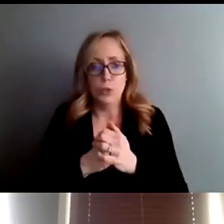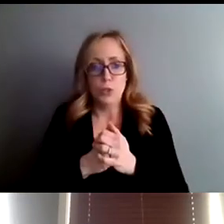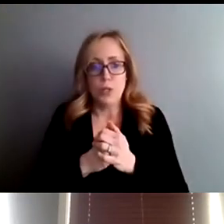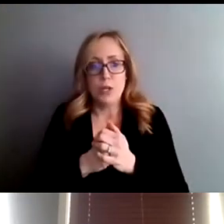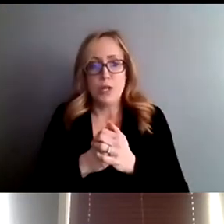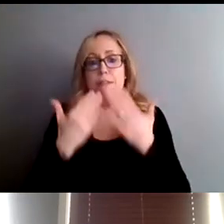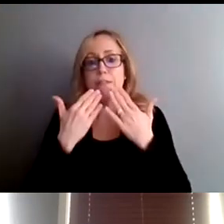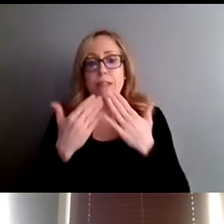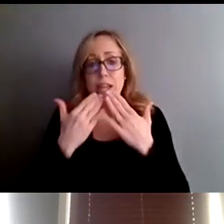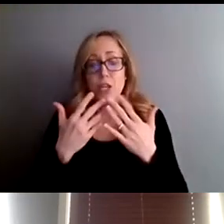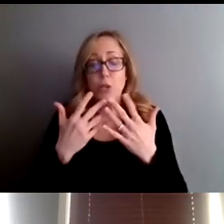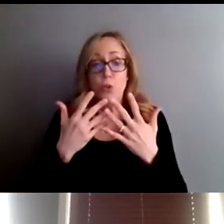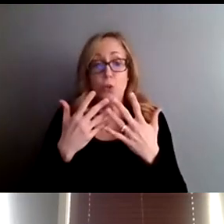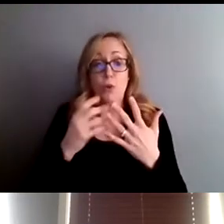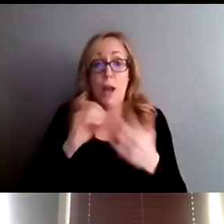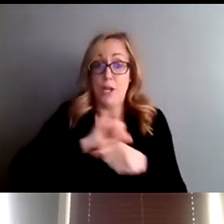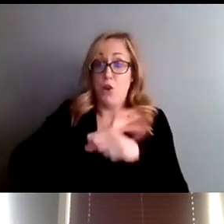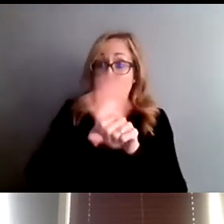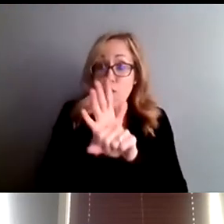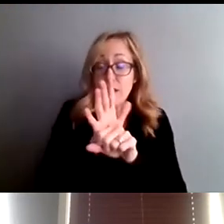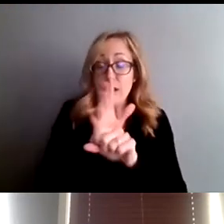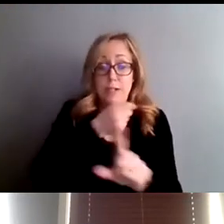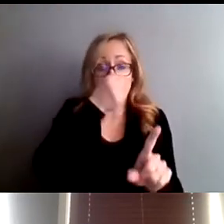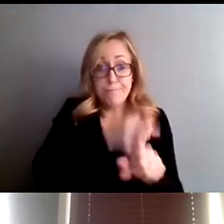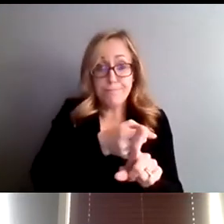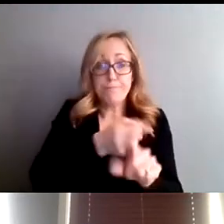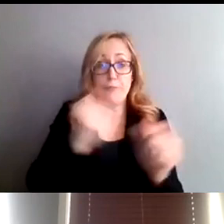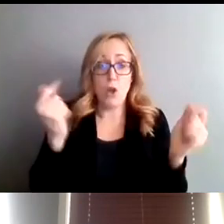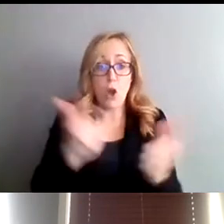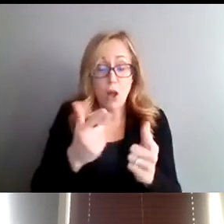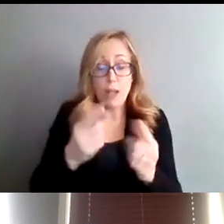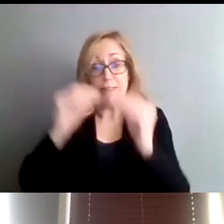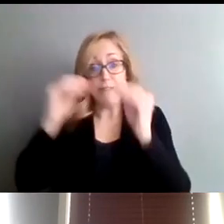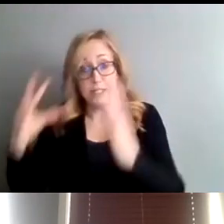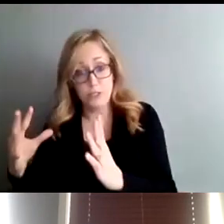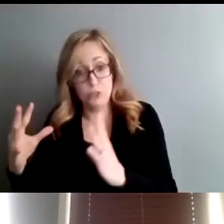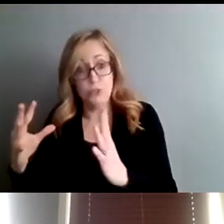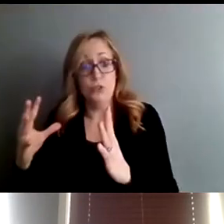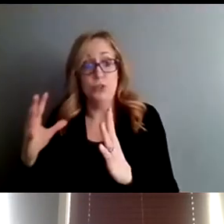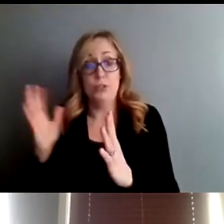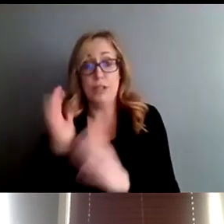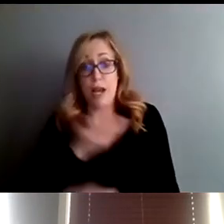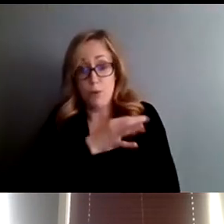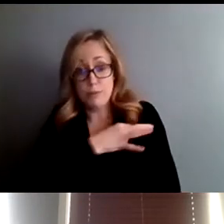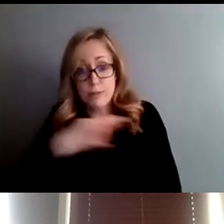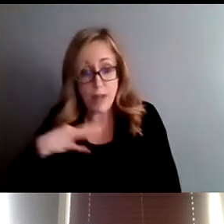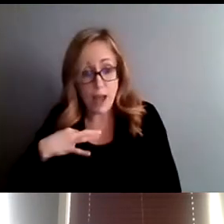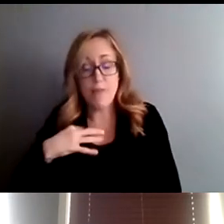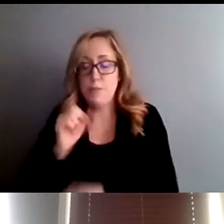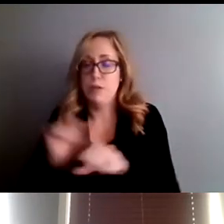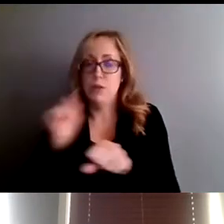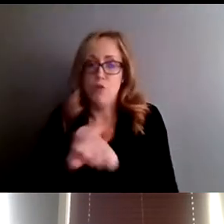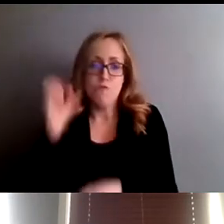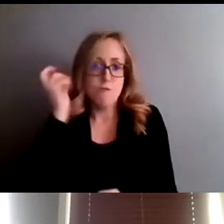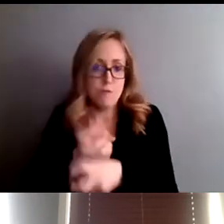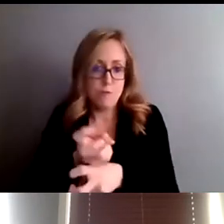by COVID-19 in all walks of life. And a big thank you for our teachers. Our teachers and our staff have been working extremely hard to make